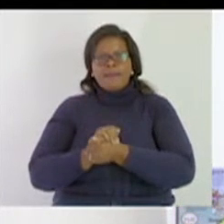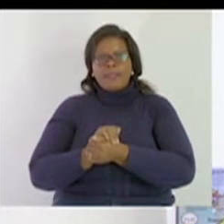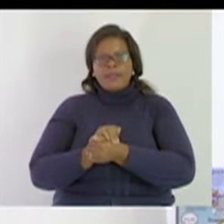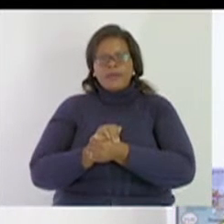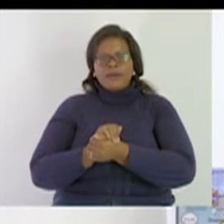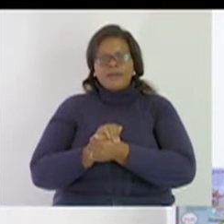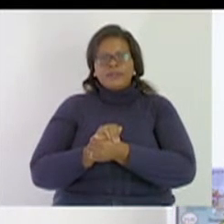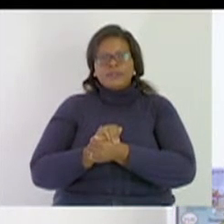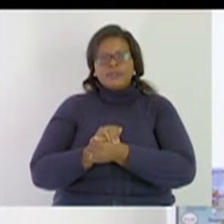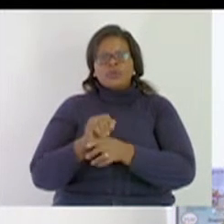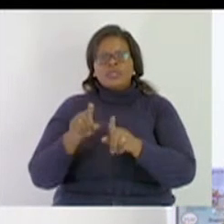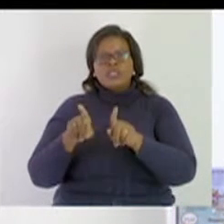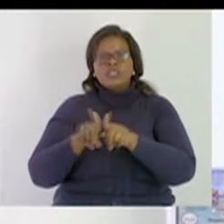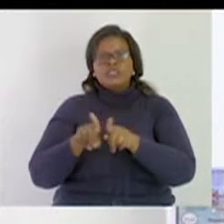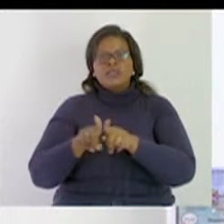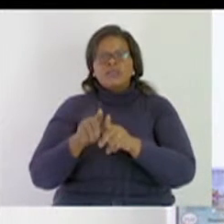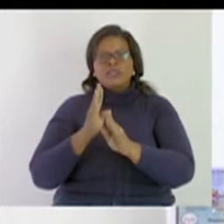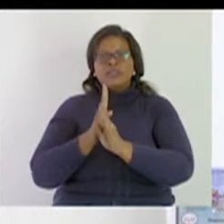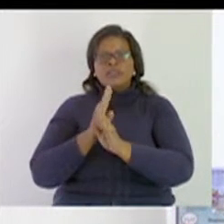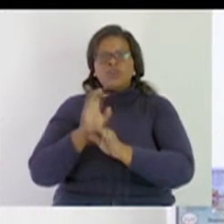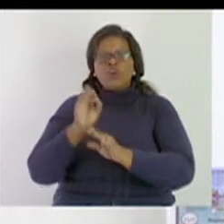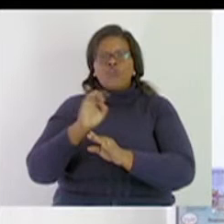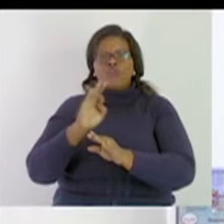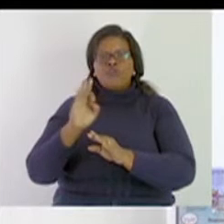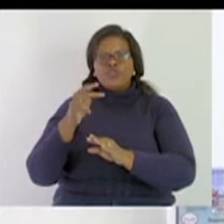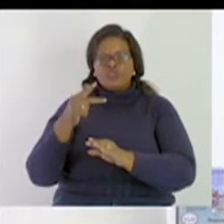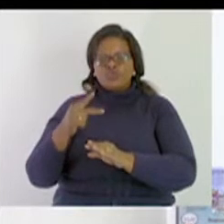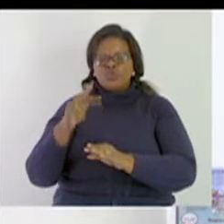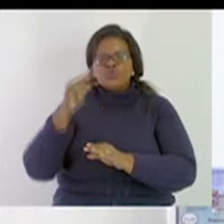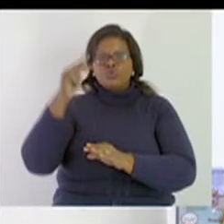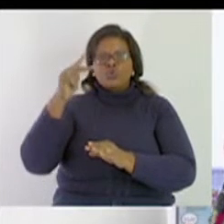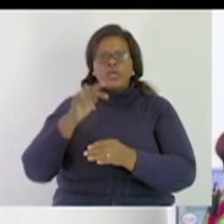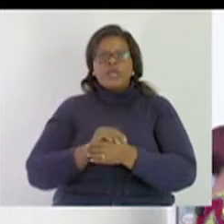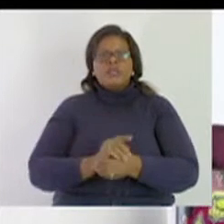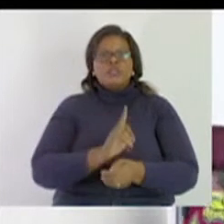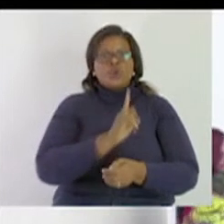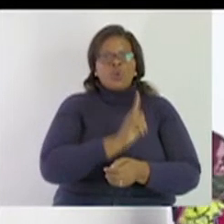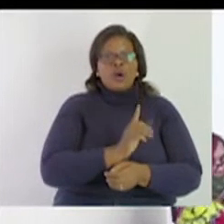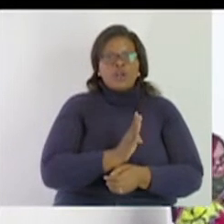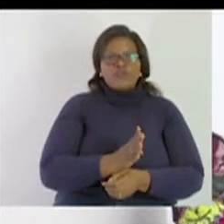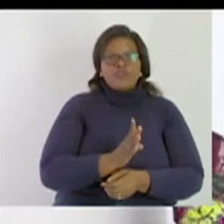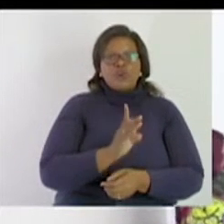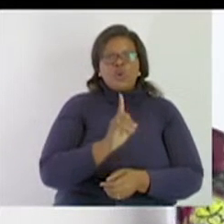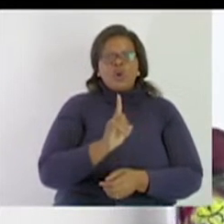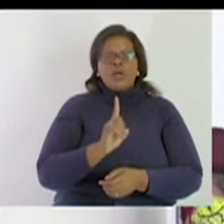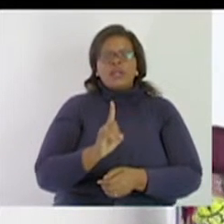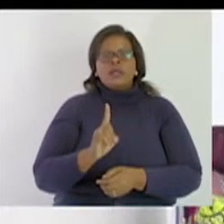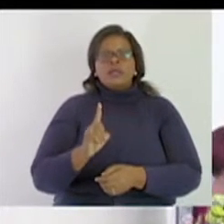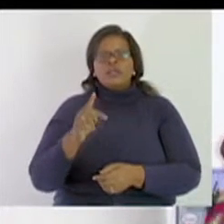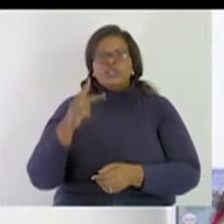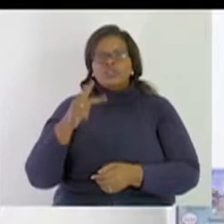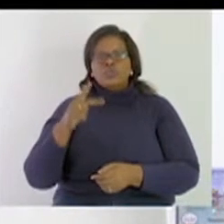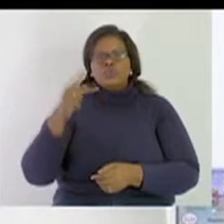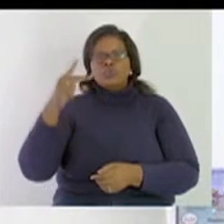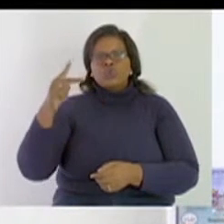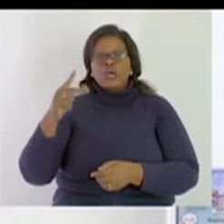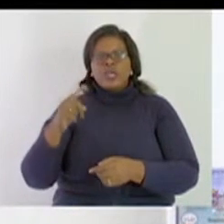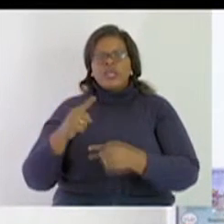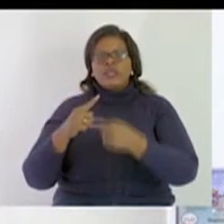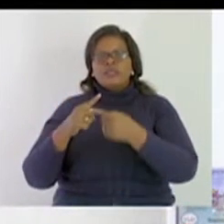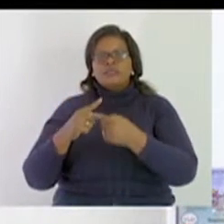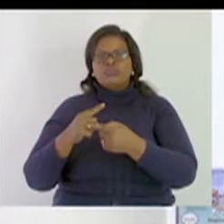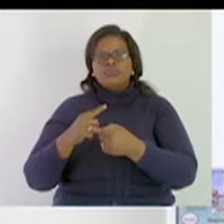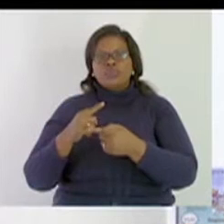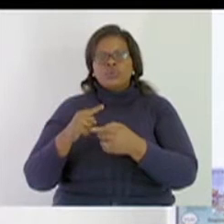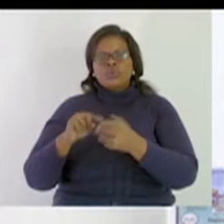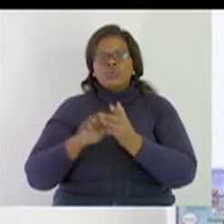have 141 times 2 squared. Yes,